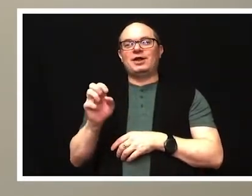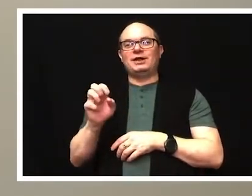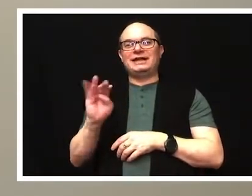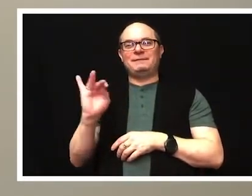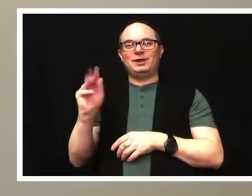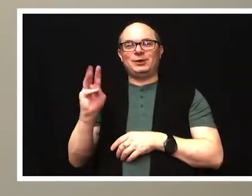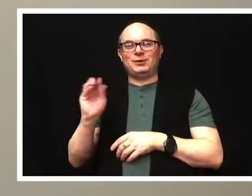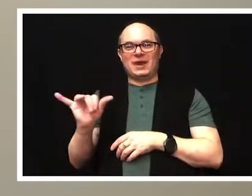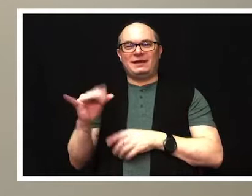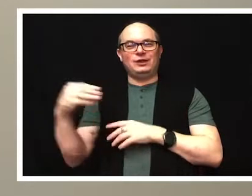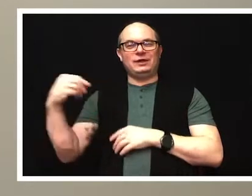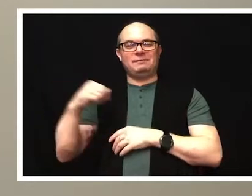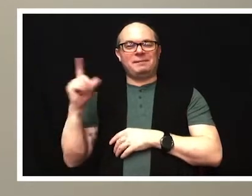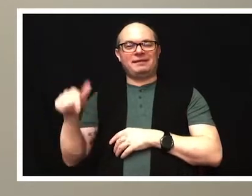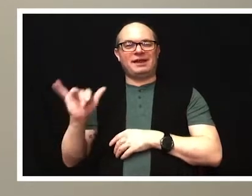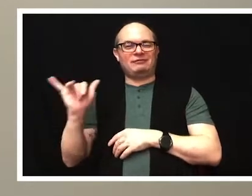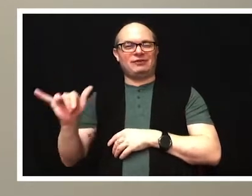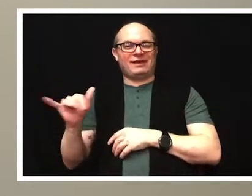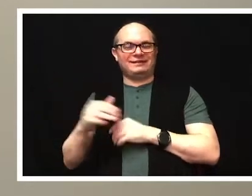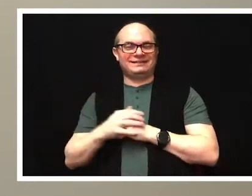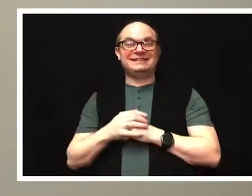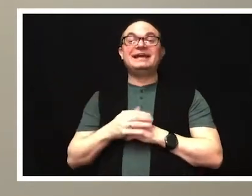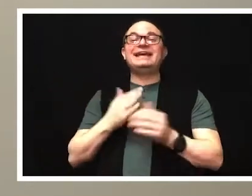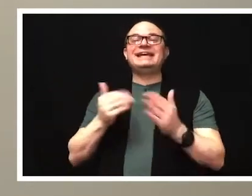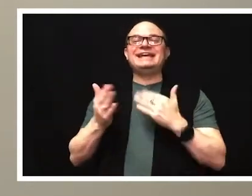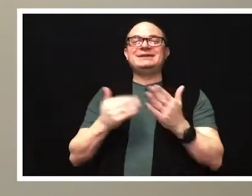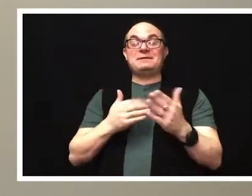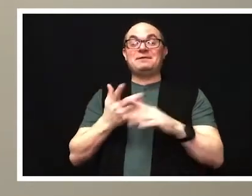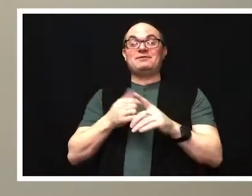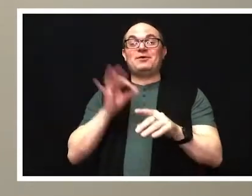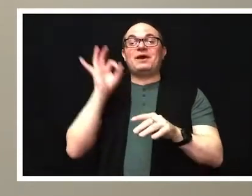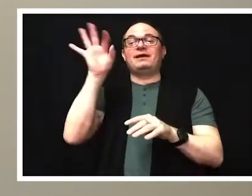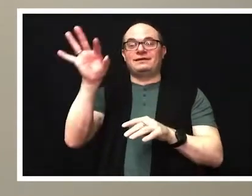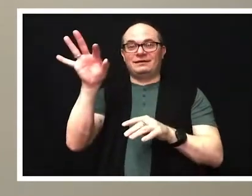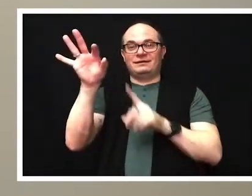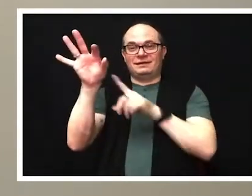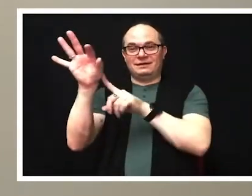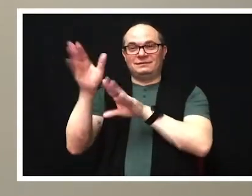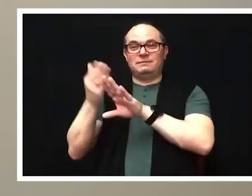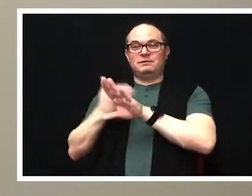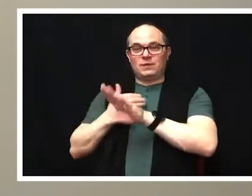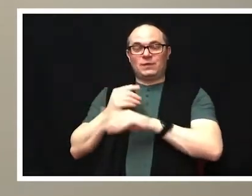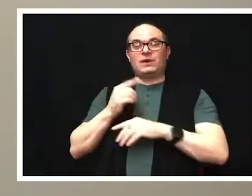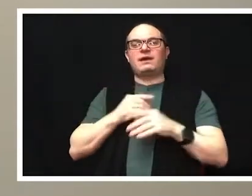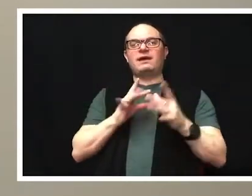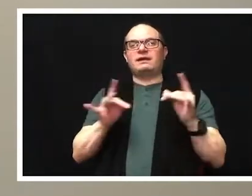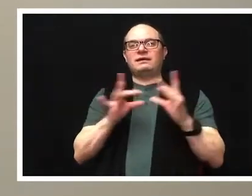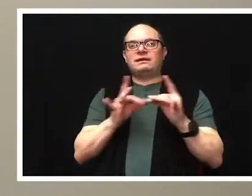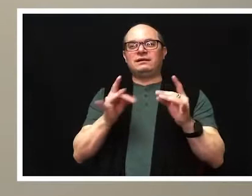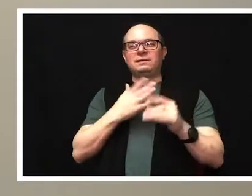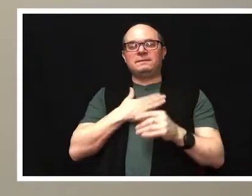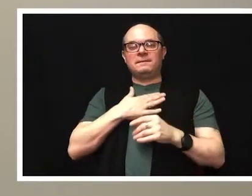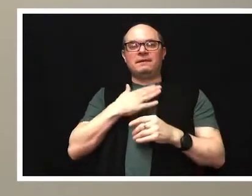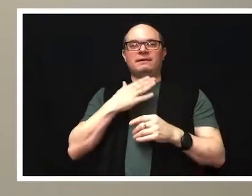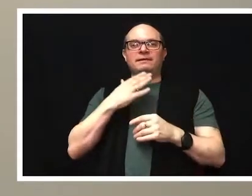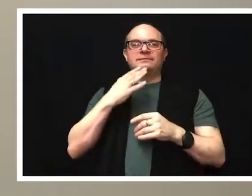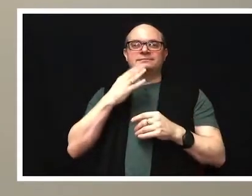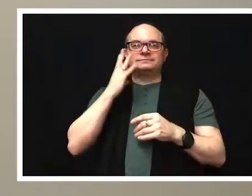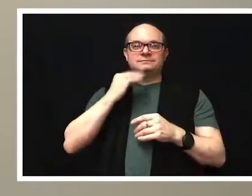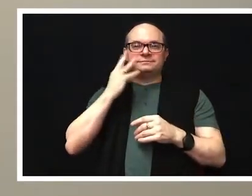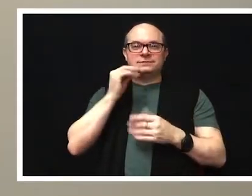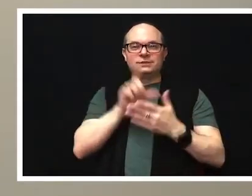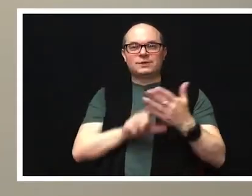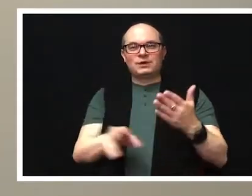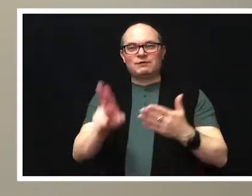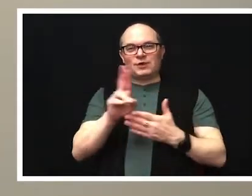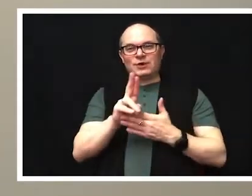for that shout out. Before I dive in with the main takeaways, I'd like to just take a few minutes to tell you about my experience at Lamar and